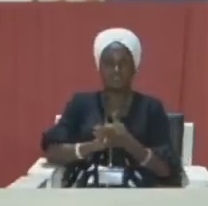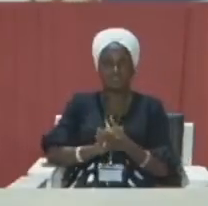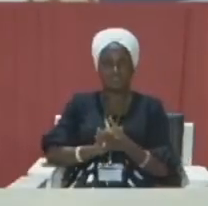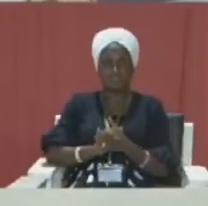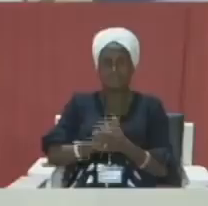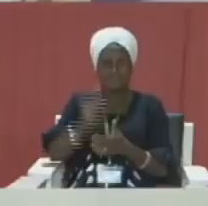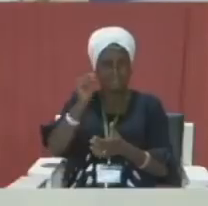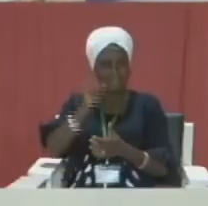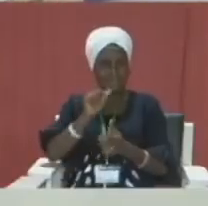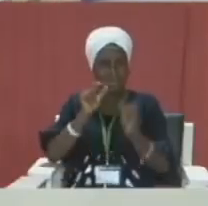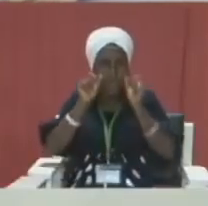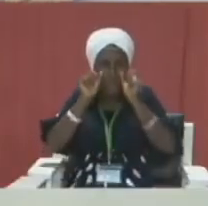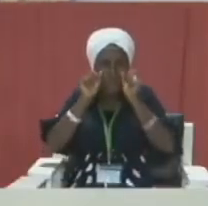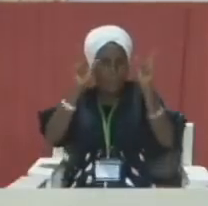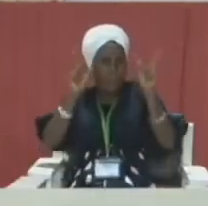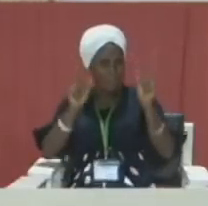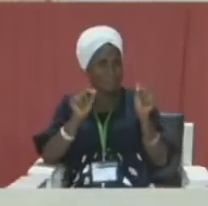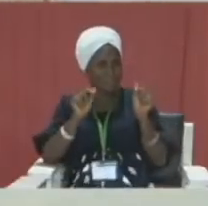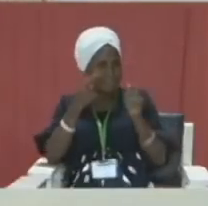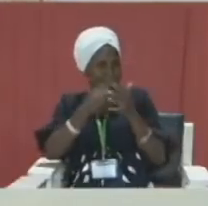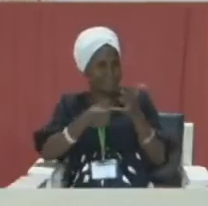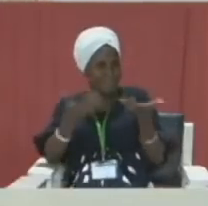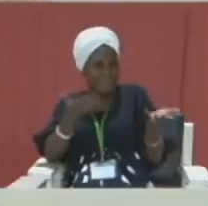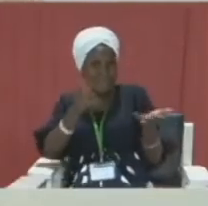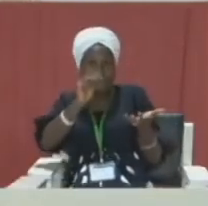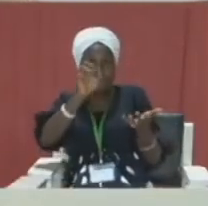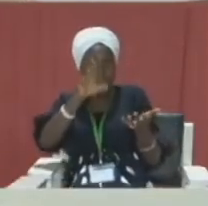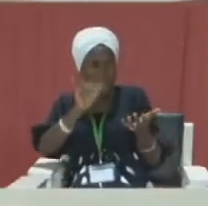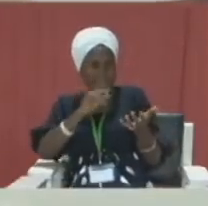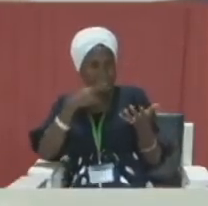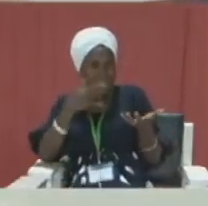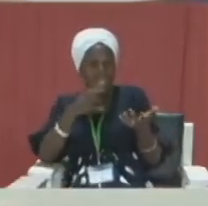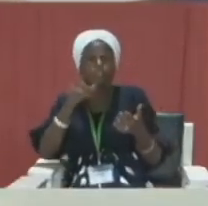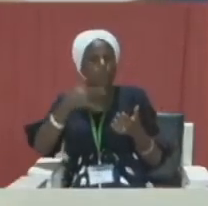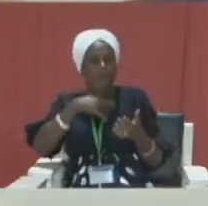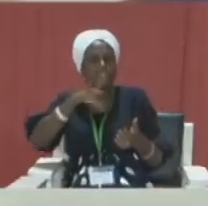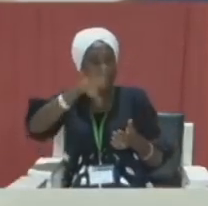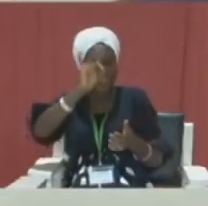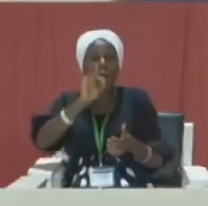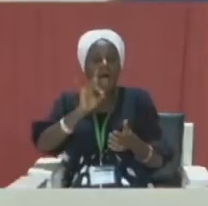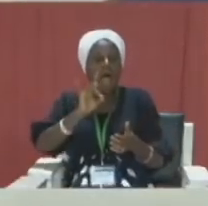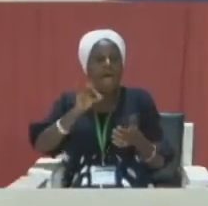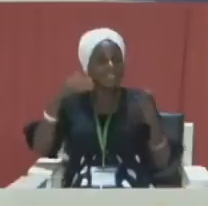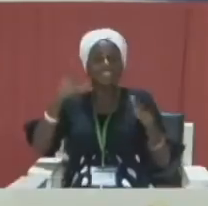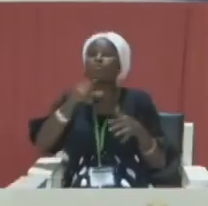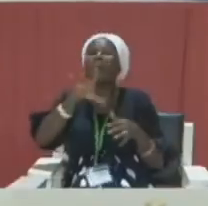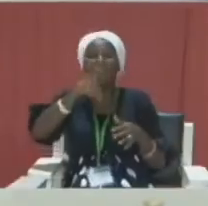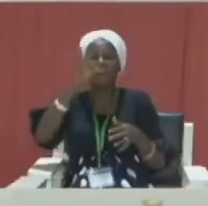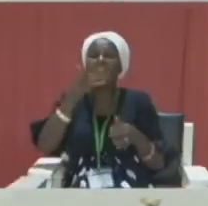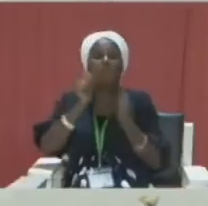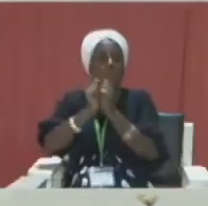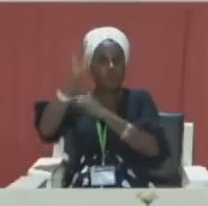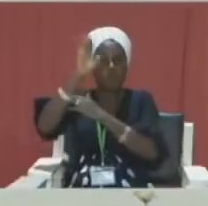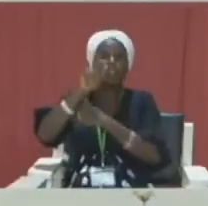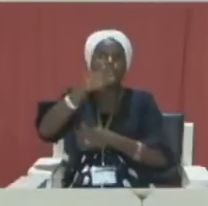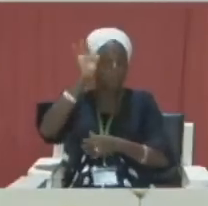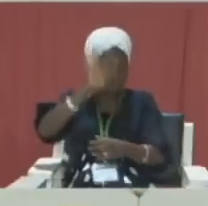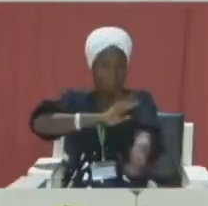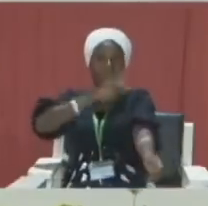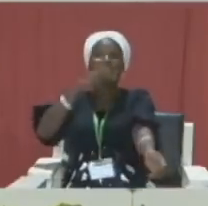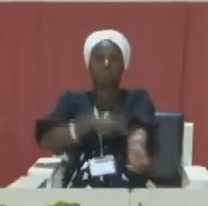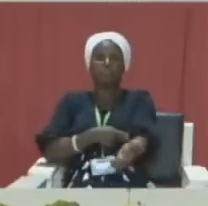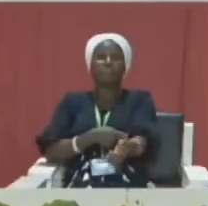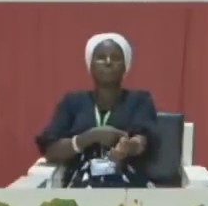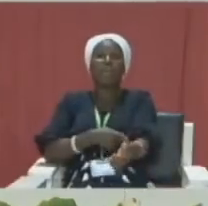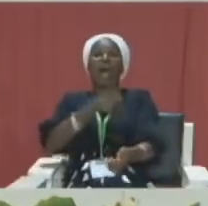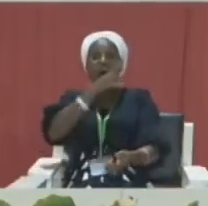is this? He said, you have found favor with God. You will conceive in thy womb and